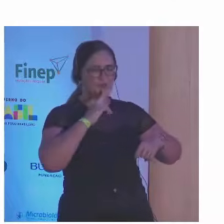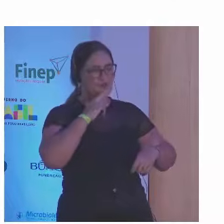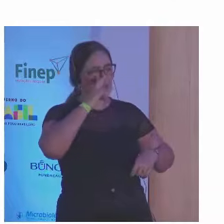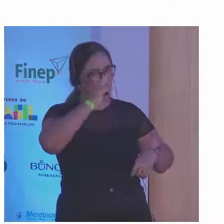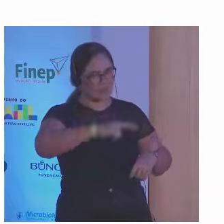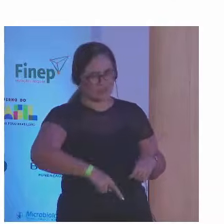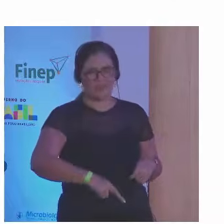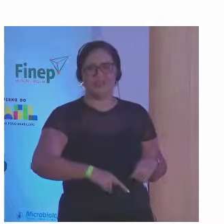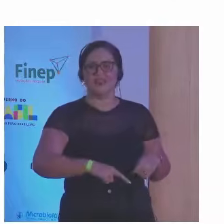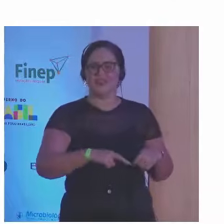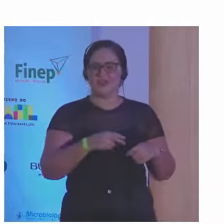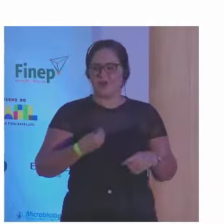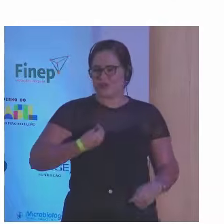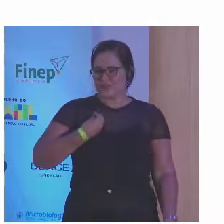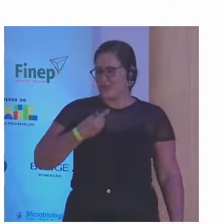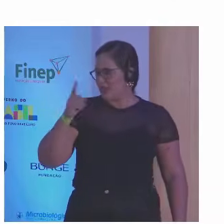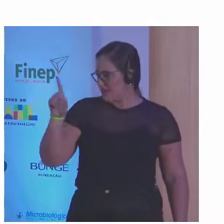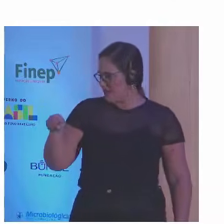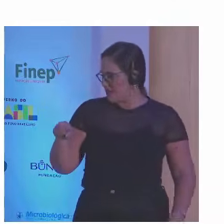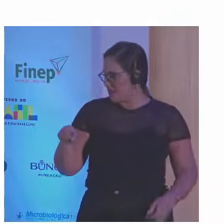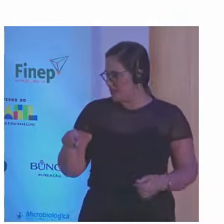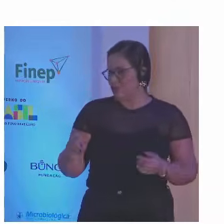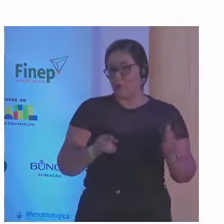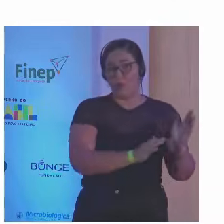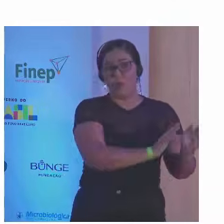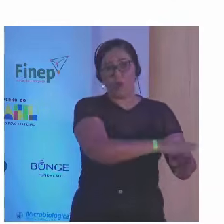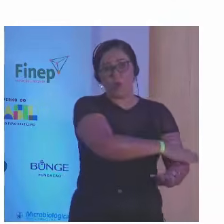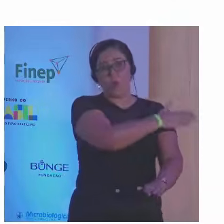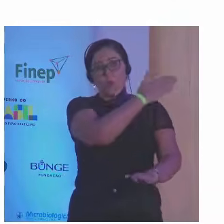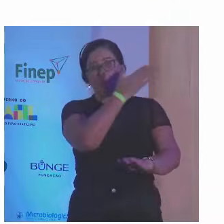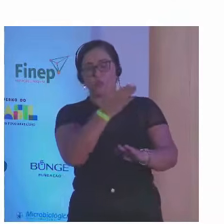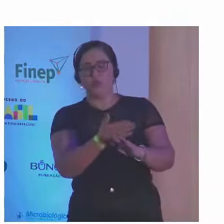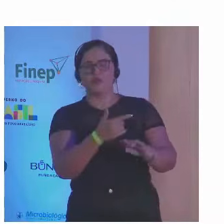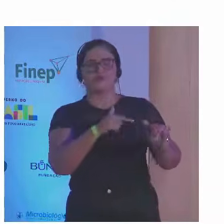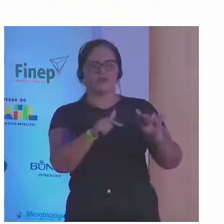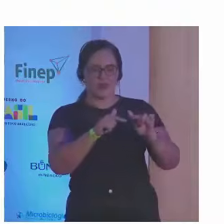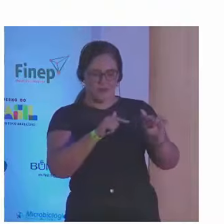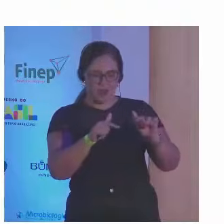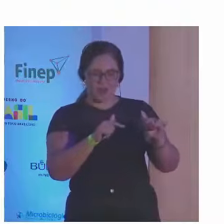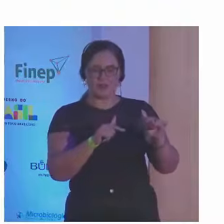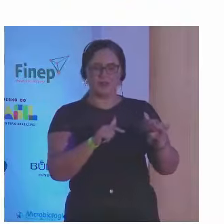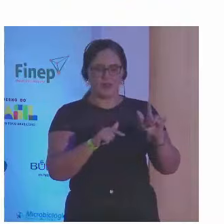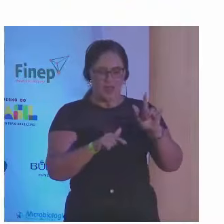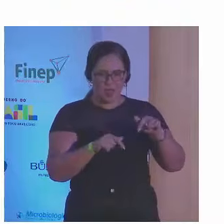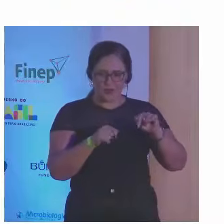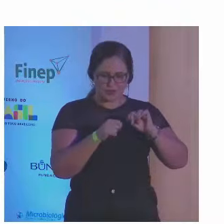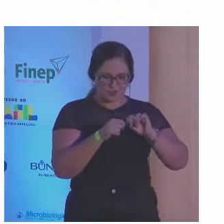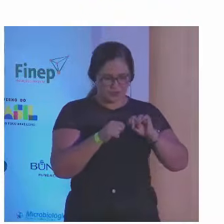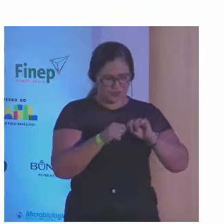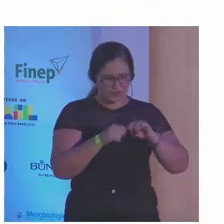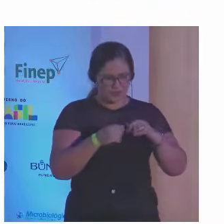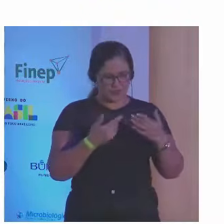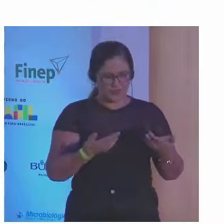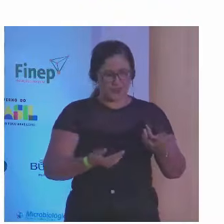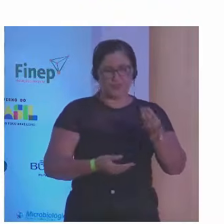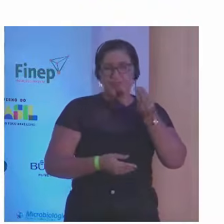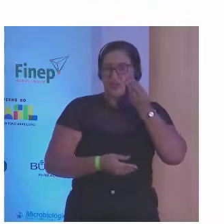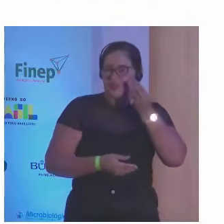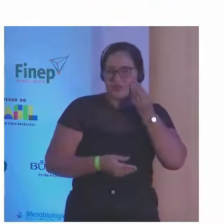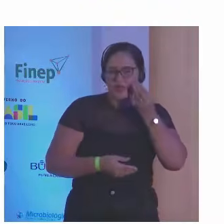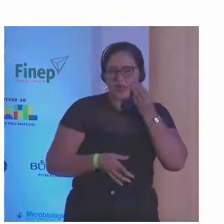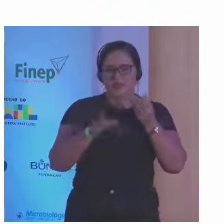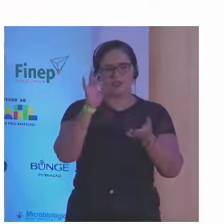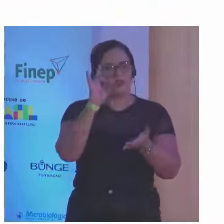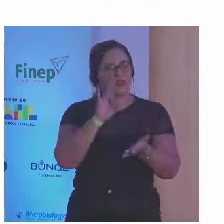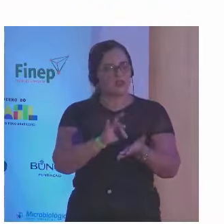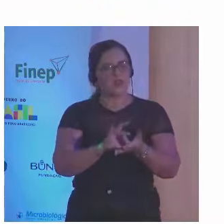day of work. And so it is who I am. I'm this guy trying to make it real, then adding information into